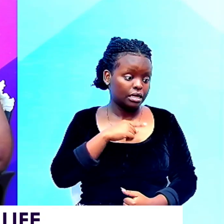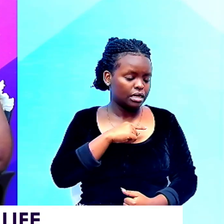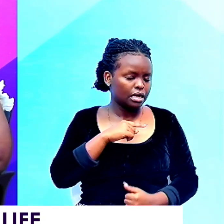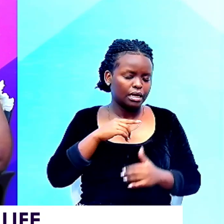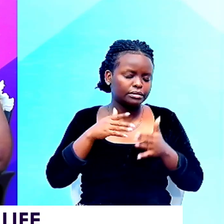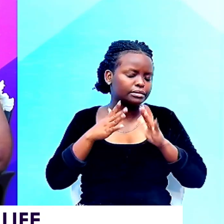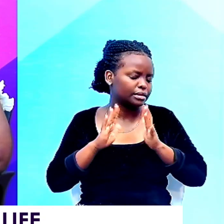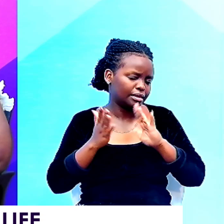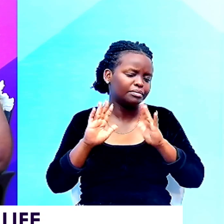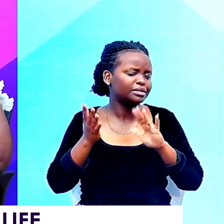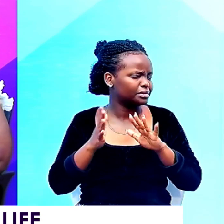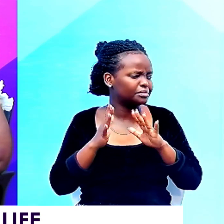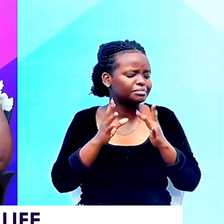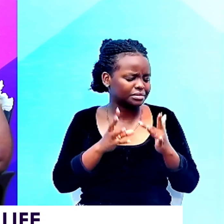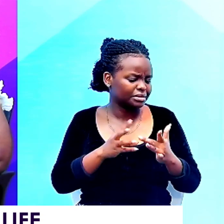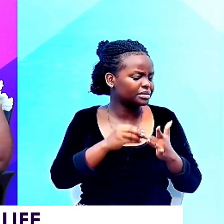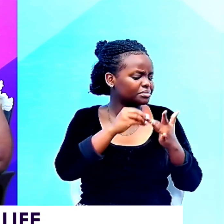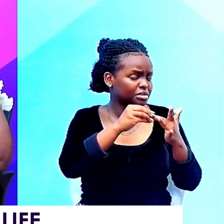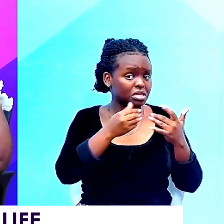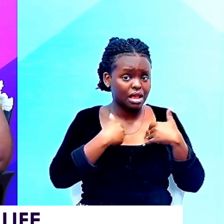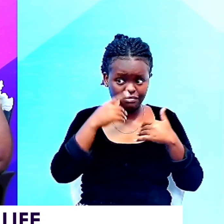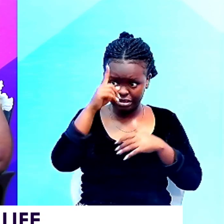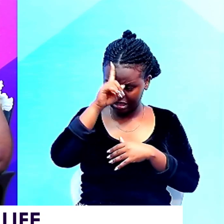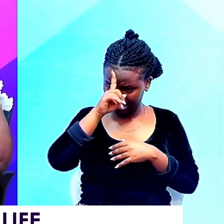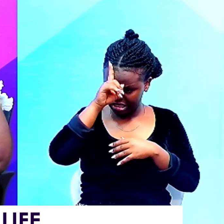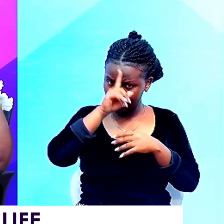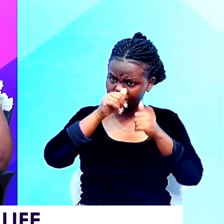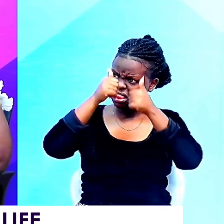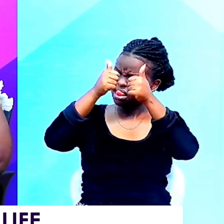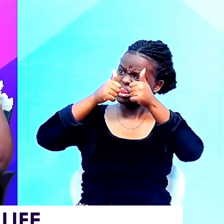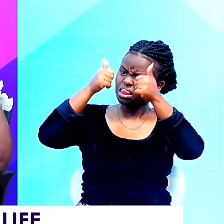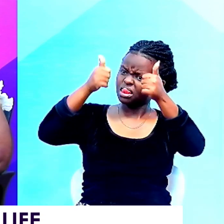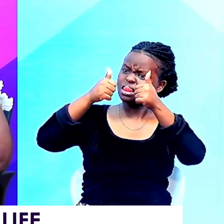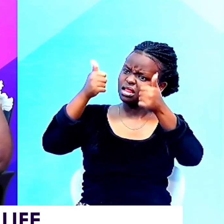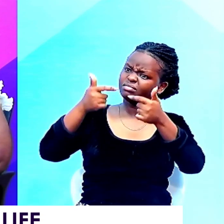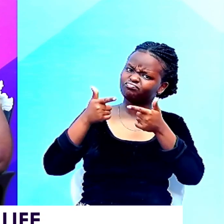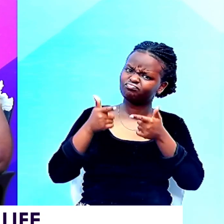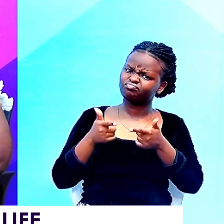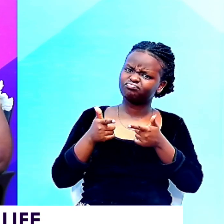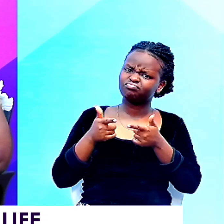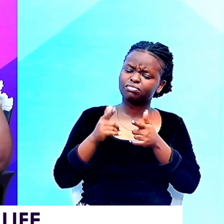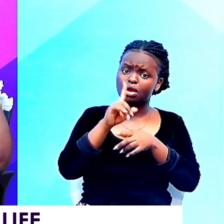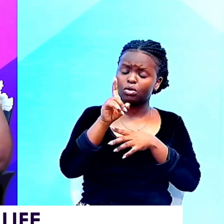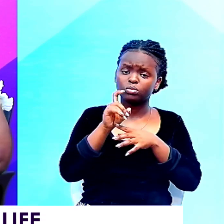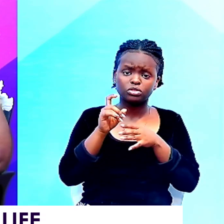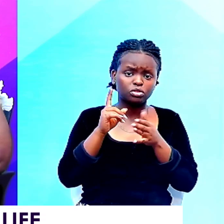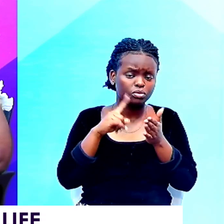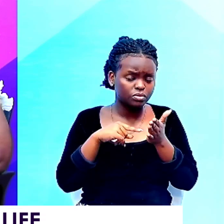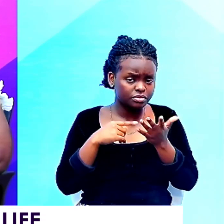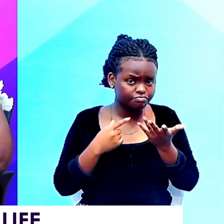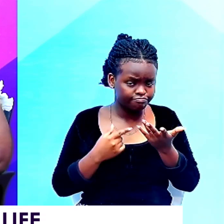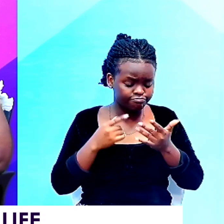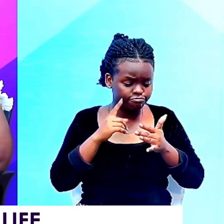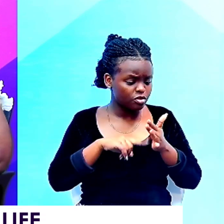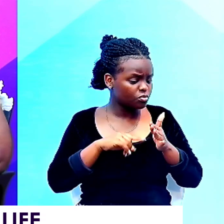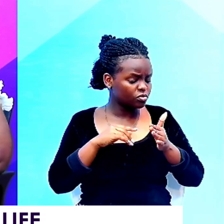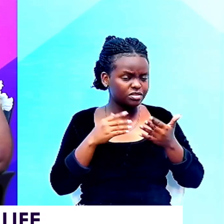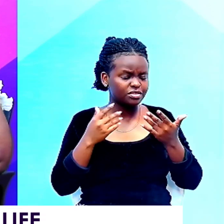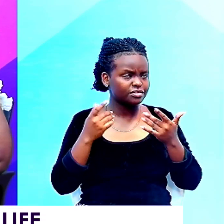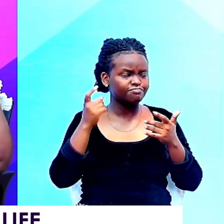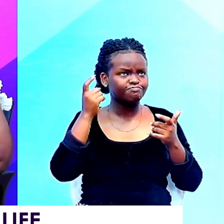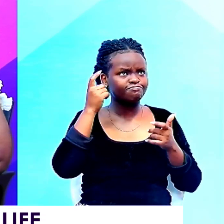it. There were serious demonstrations. The question begs, what is going